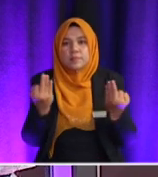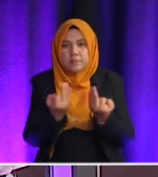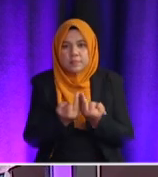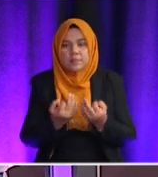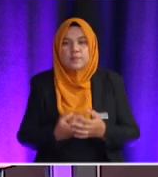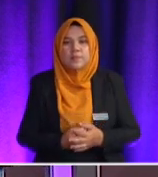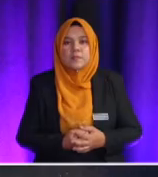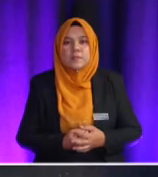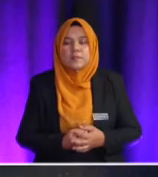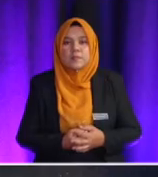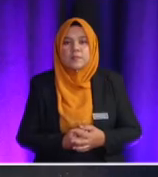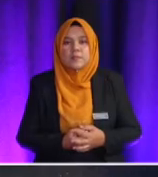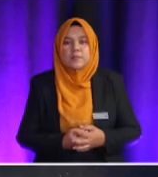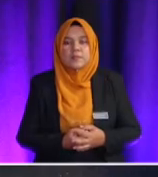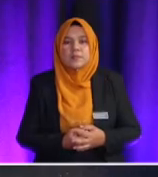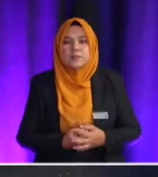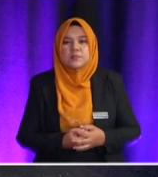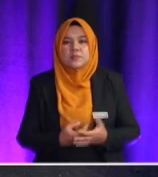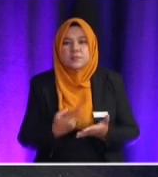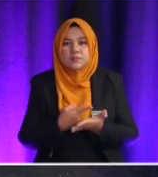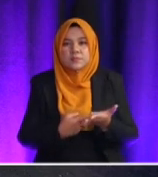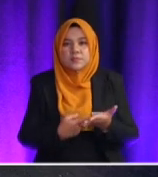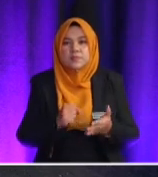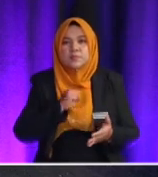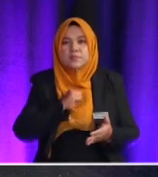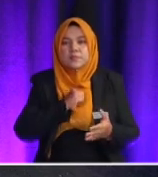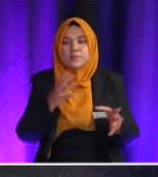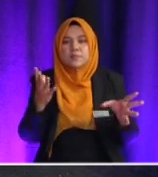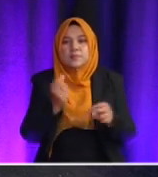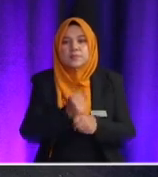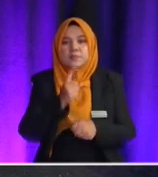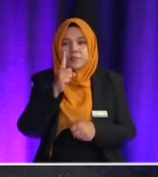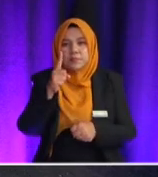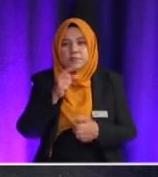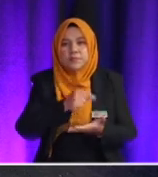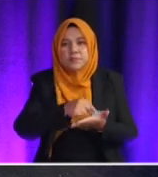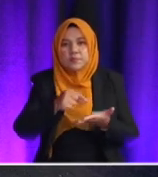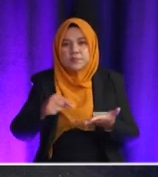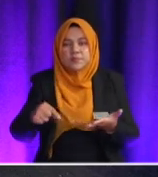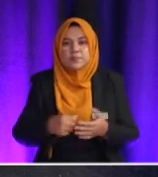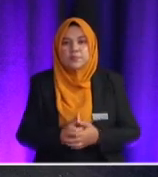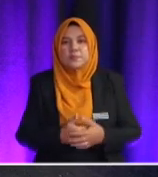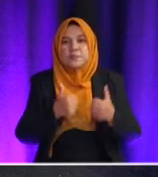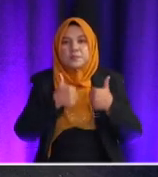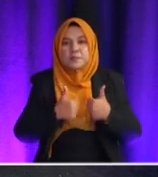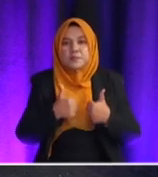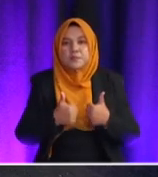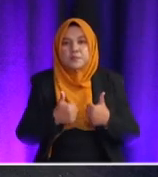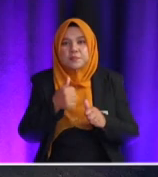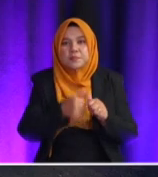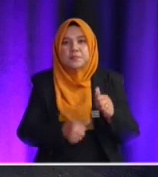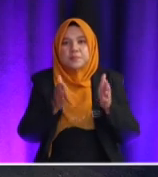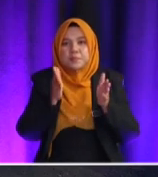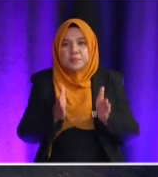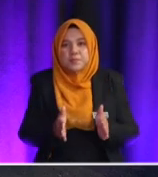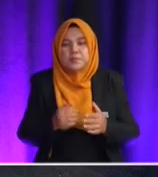All right. So how is Sasha's response, teacher? Yes, Sasha should get one. Okay. Good job, everyone. Good job. Everyone's collected